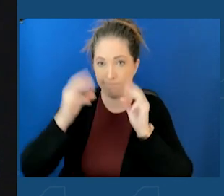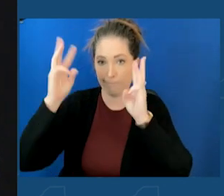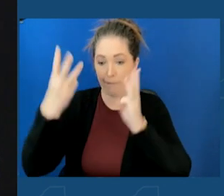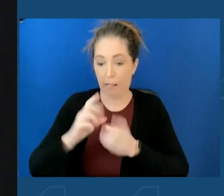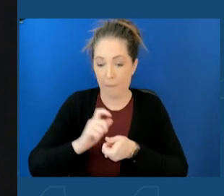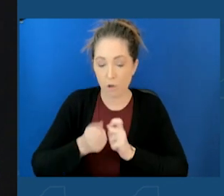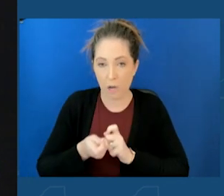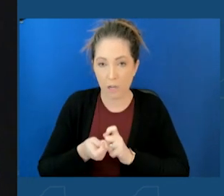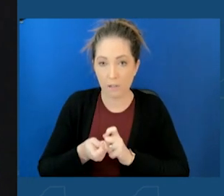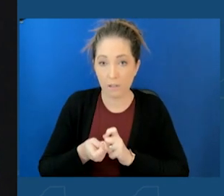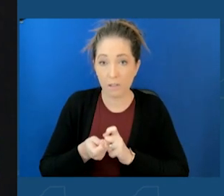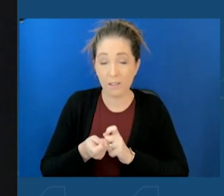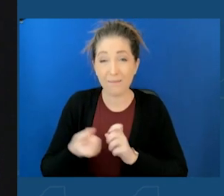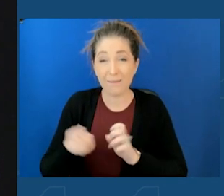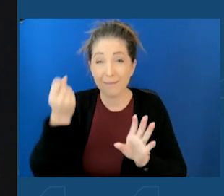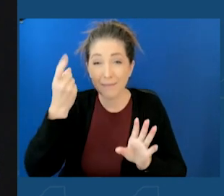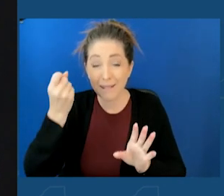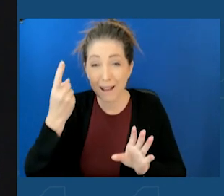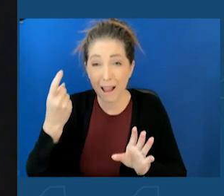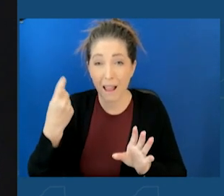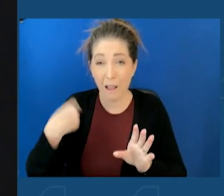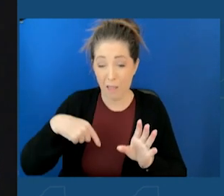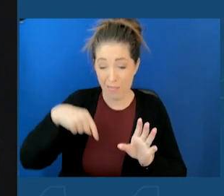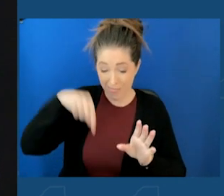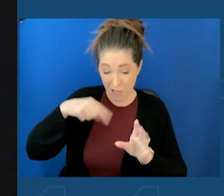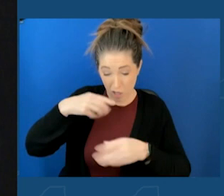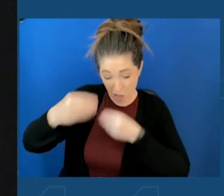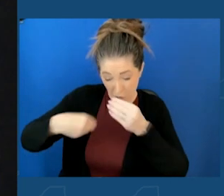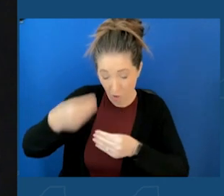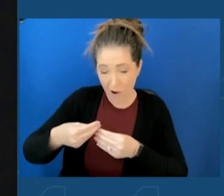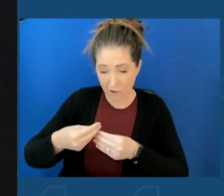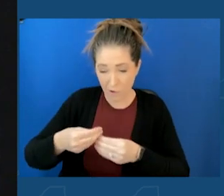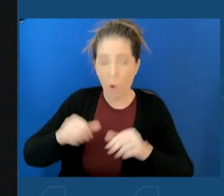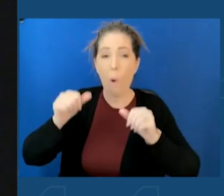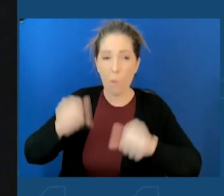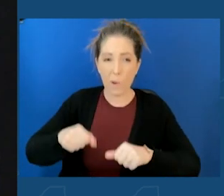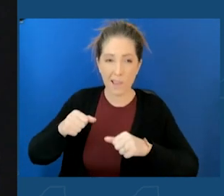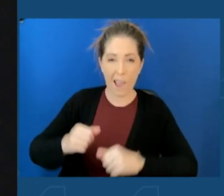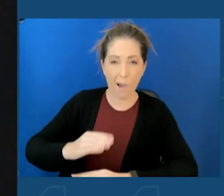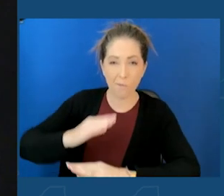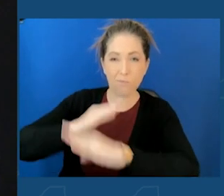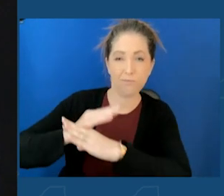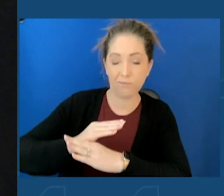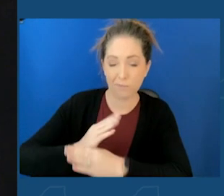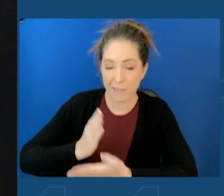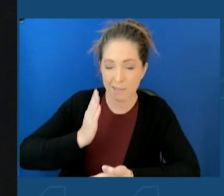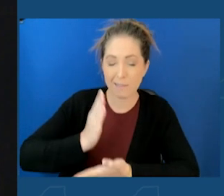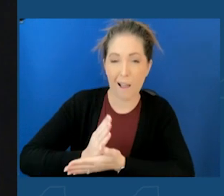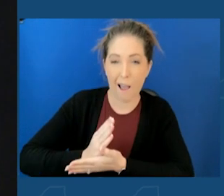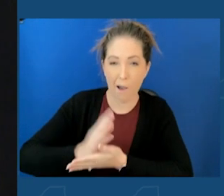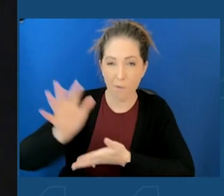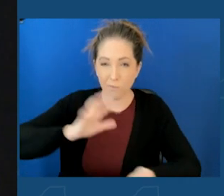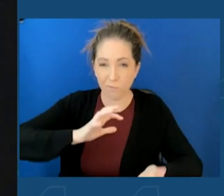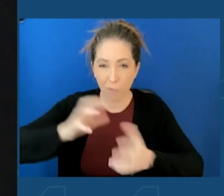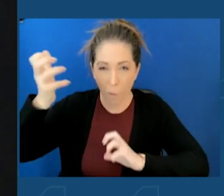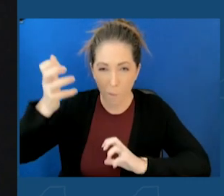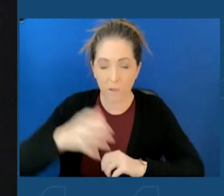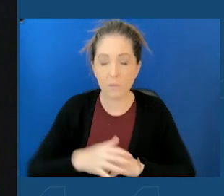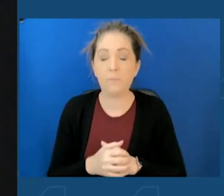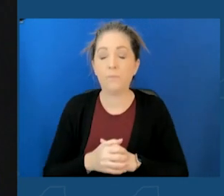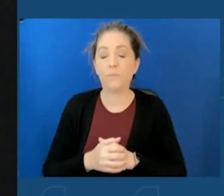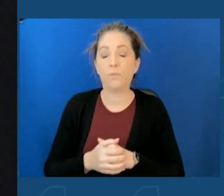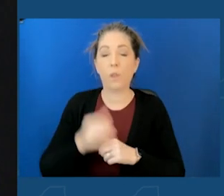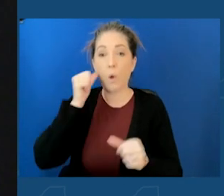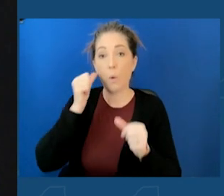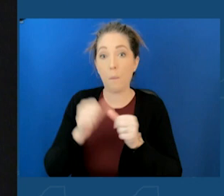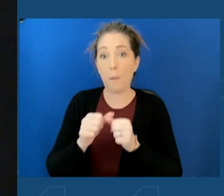the last generation that can do anything about it. And we think about what happened with Sandy just a decade ago. I was going to say we're going to